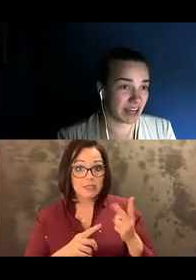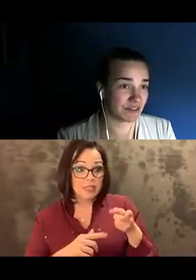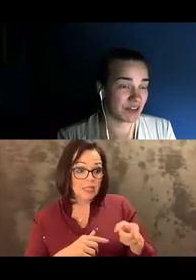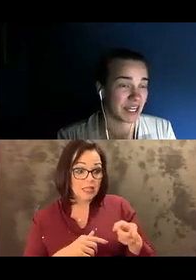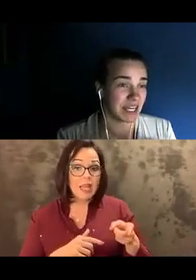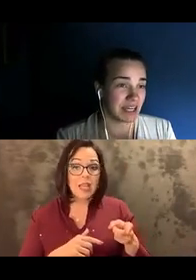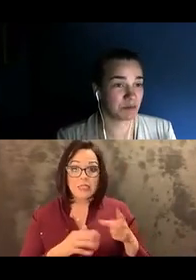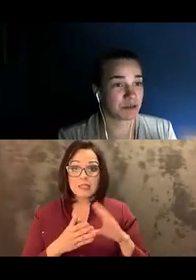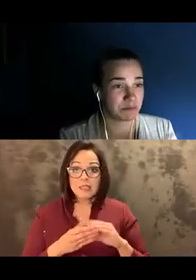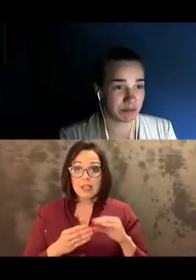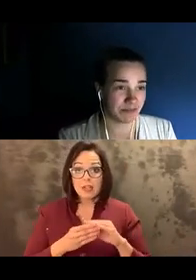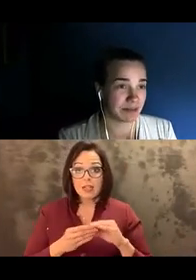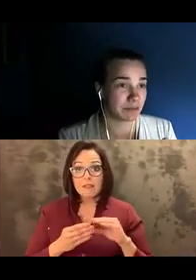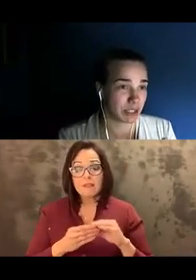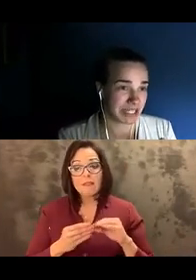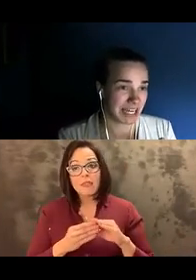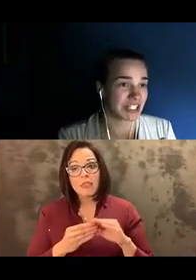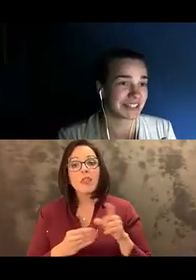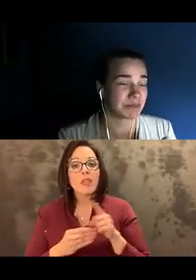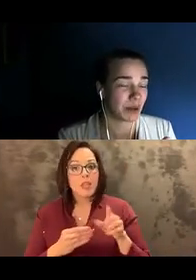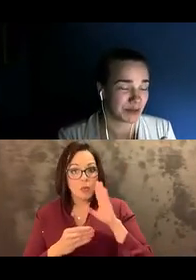the narrative, it would